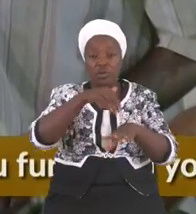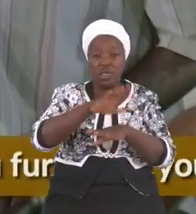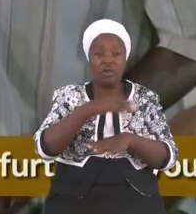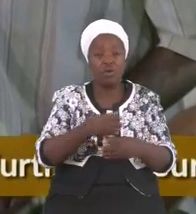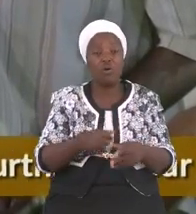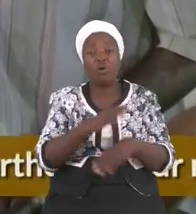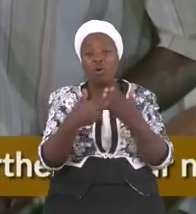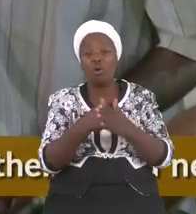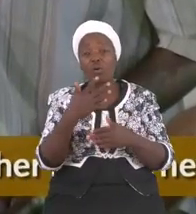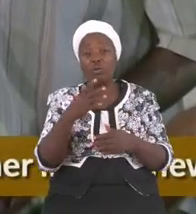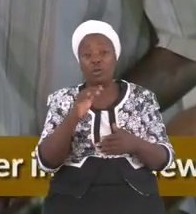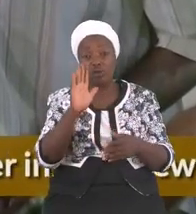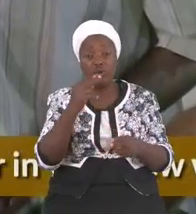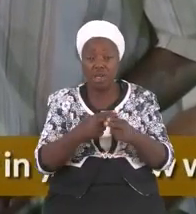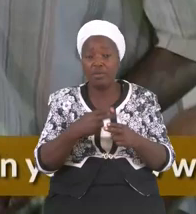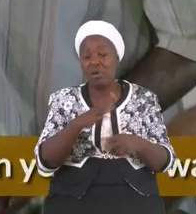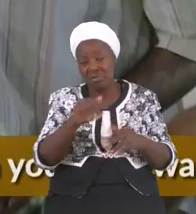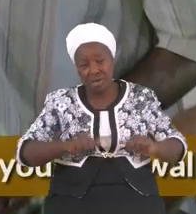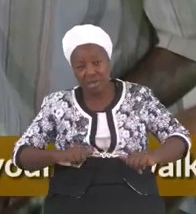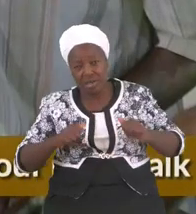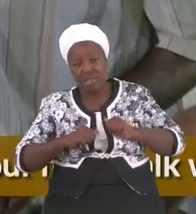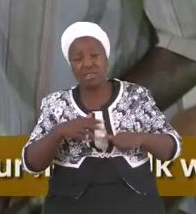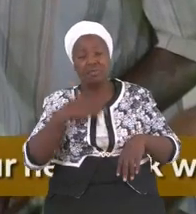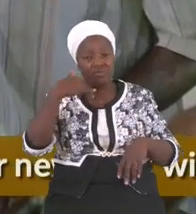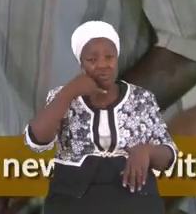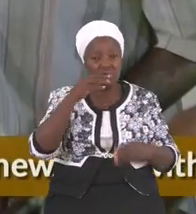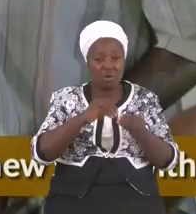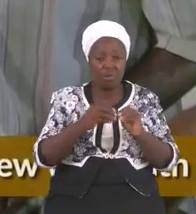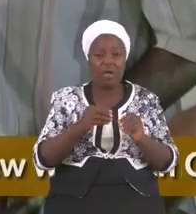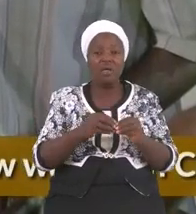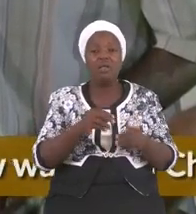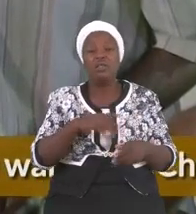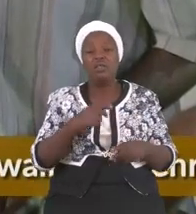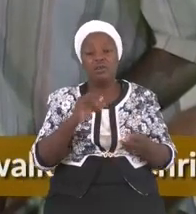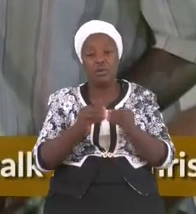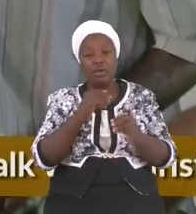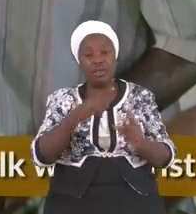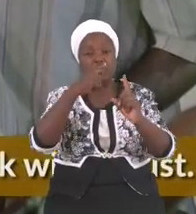SMS or by WhatsApp message. The number is